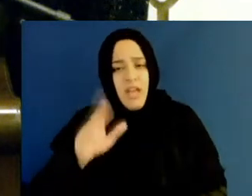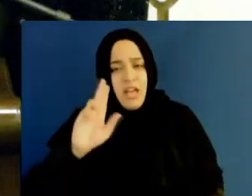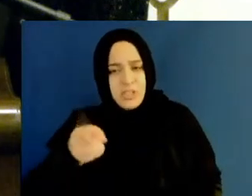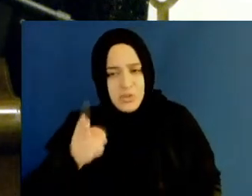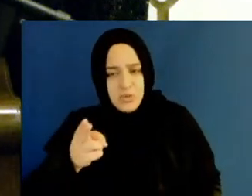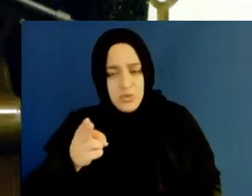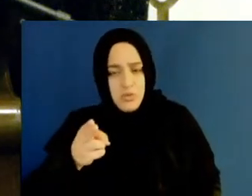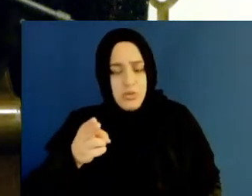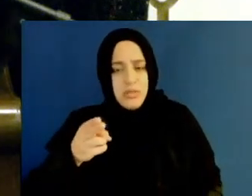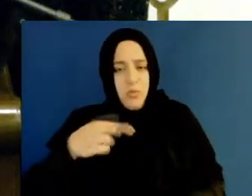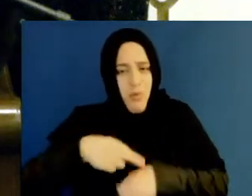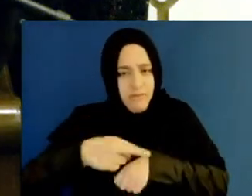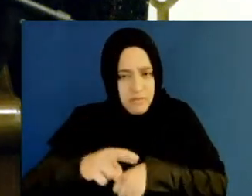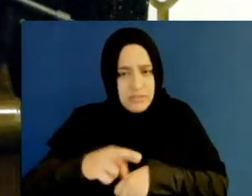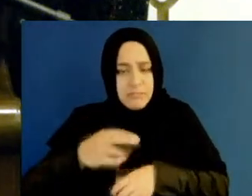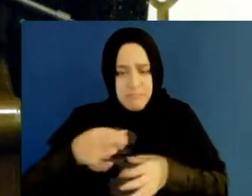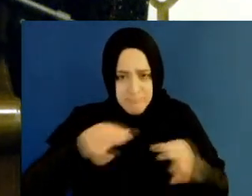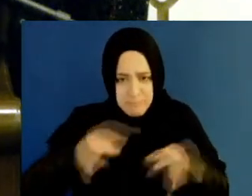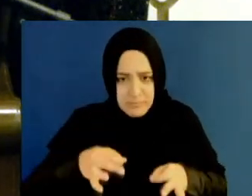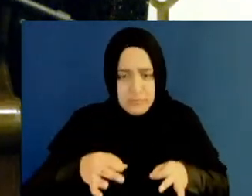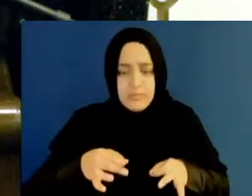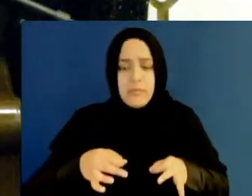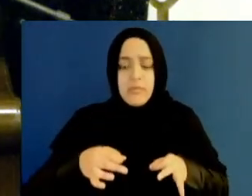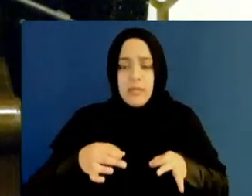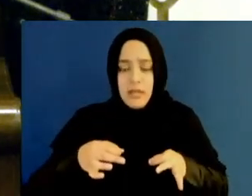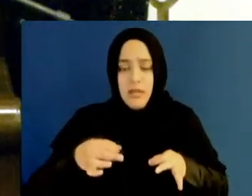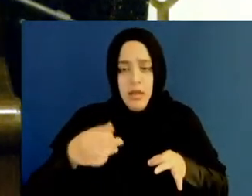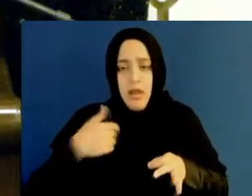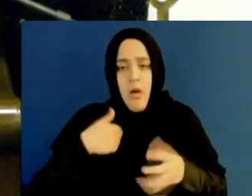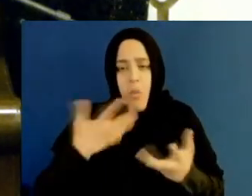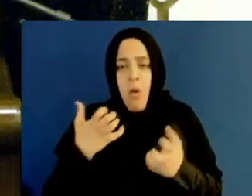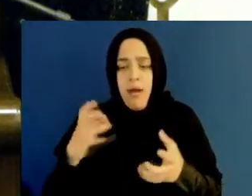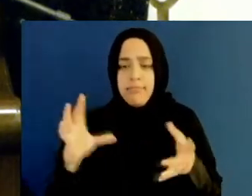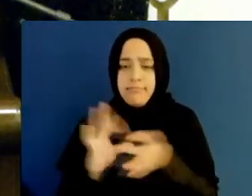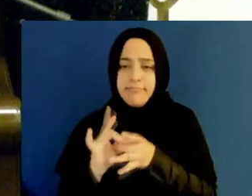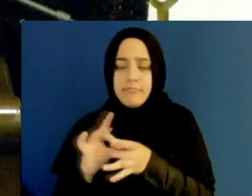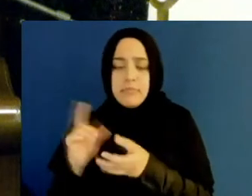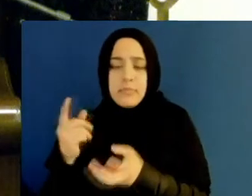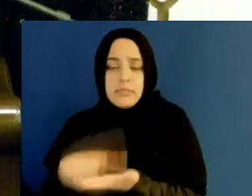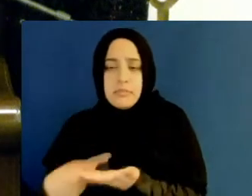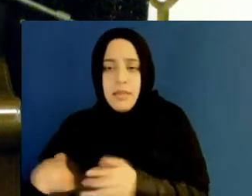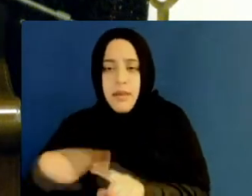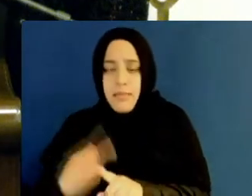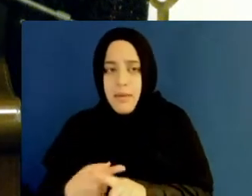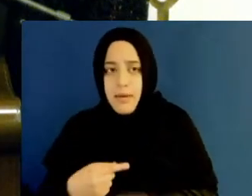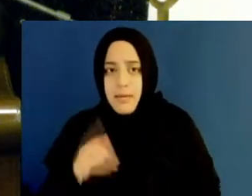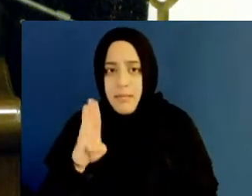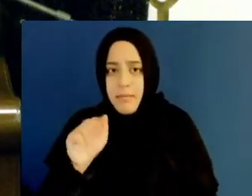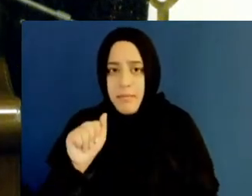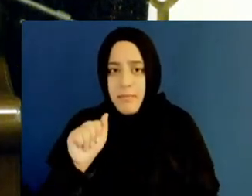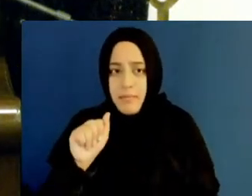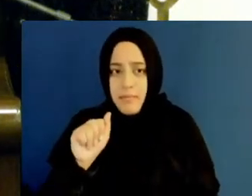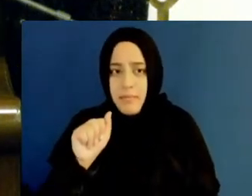Bain al-Kawsain. We open the bracket, we close it, and we move. Ahibai Yom Ashura,